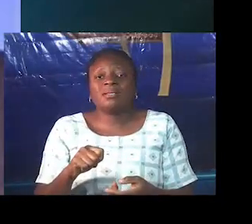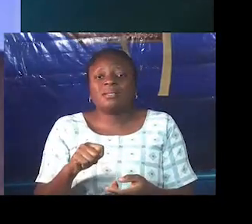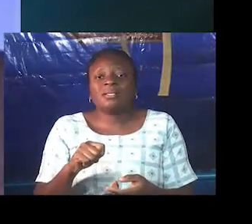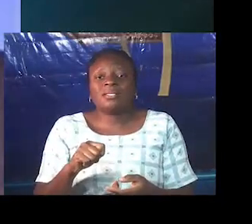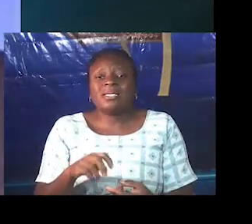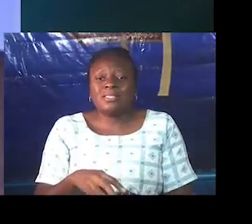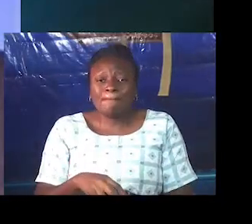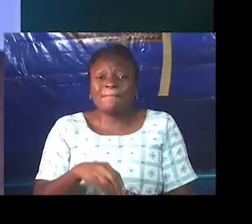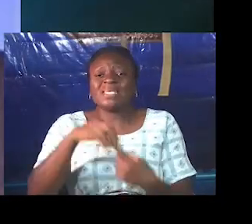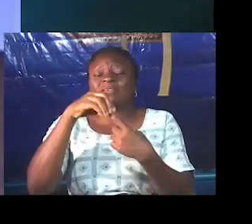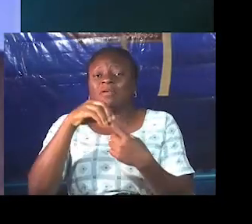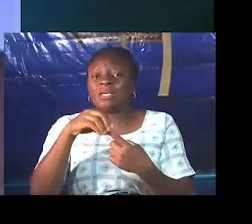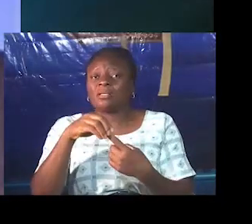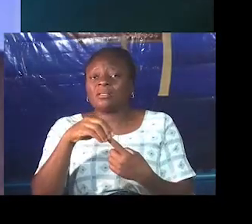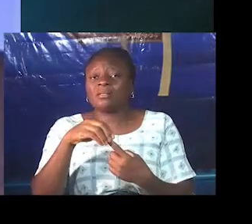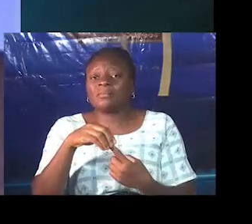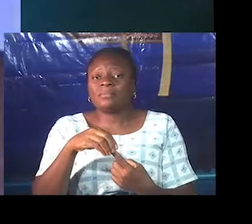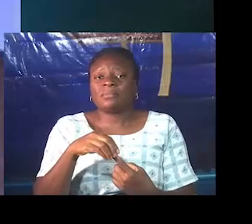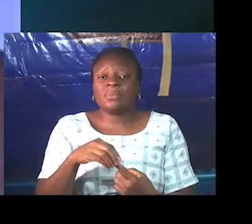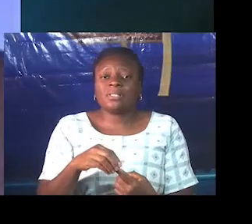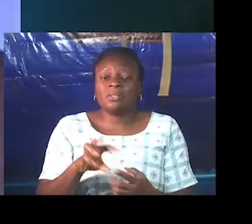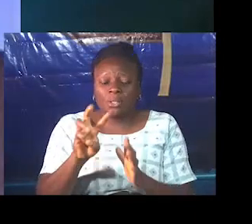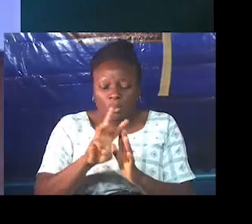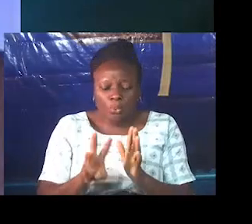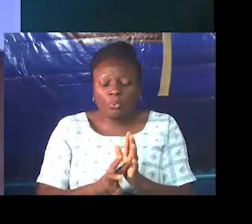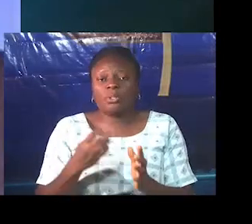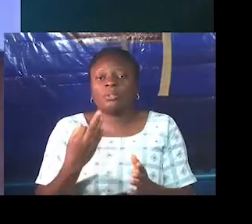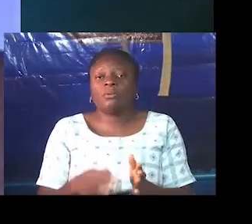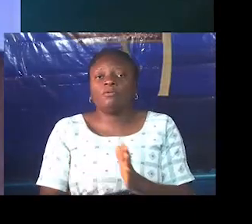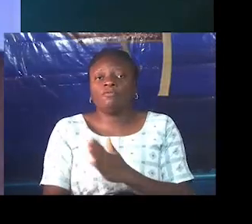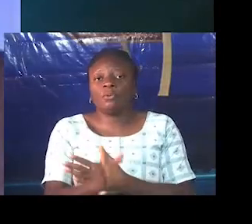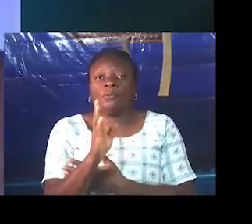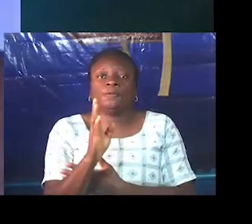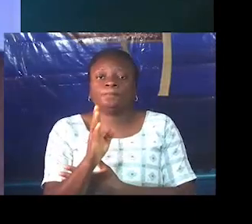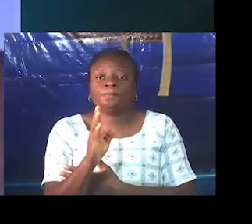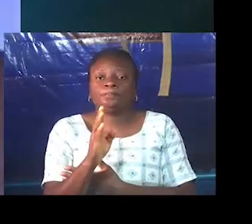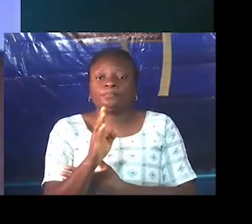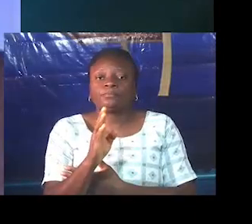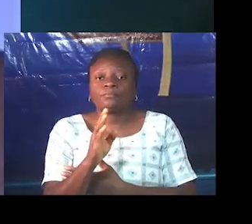like us to turn to the book of Romans chapter 12.